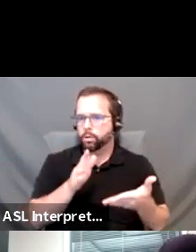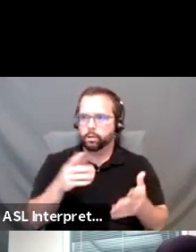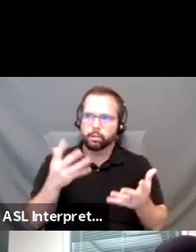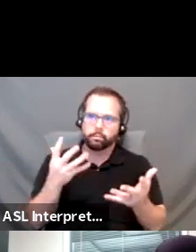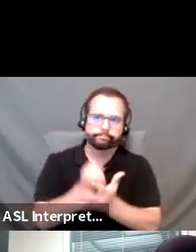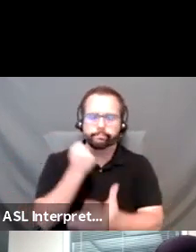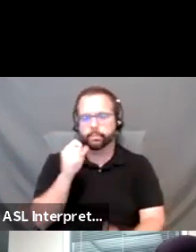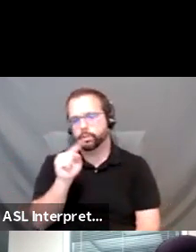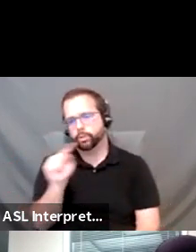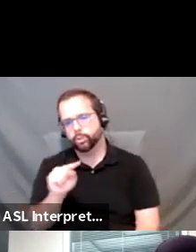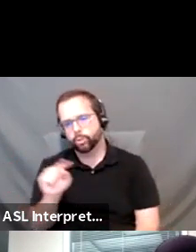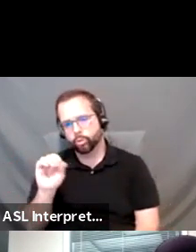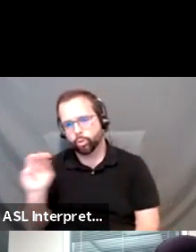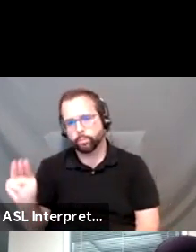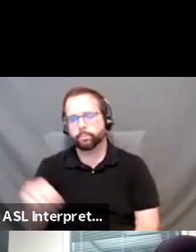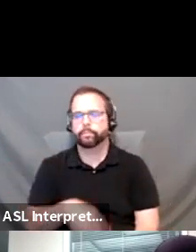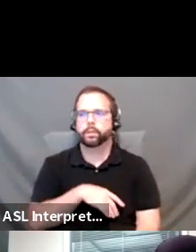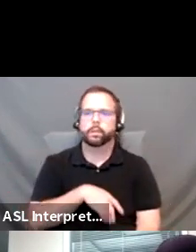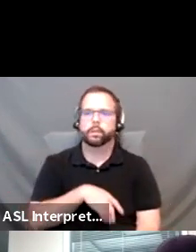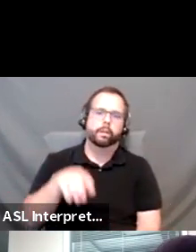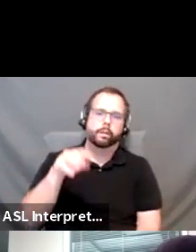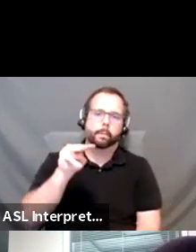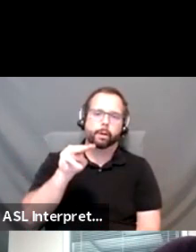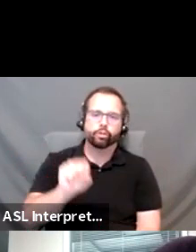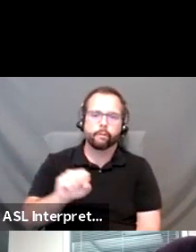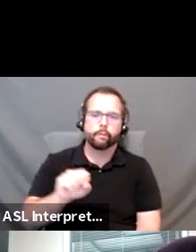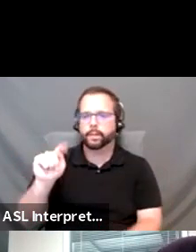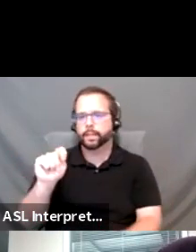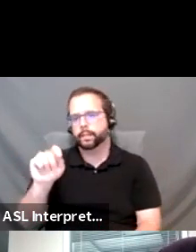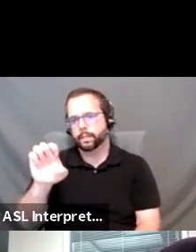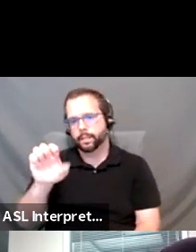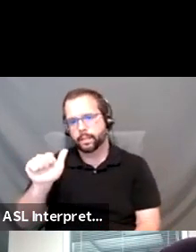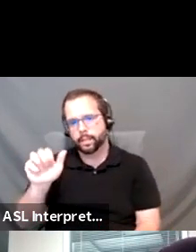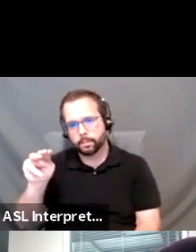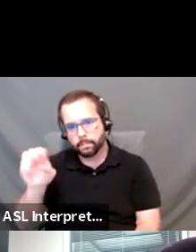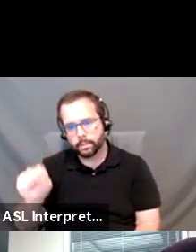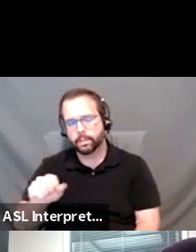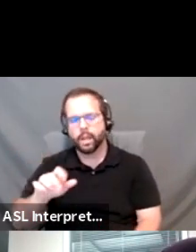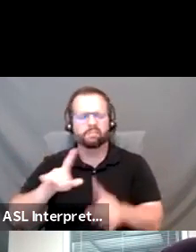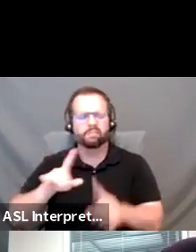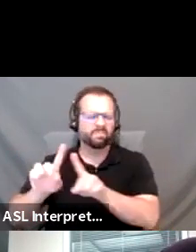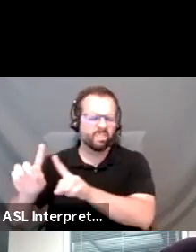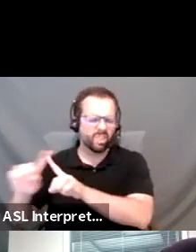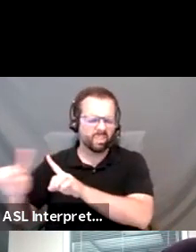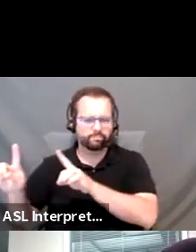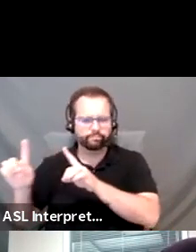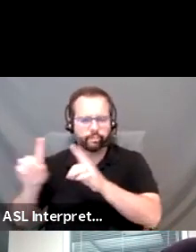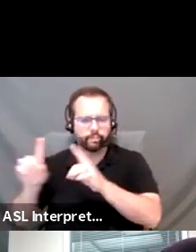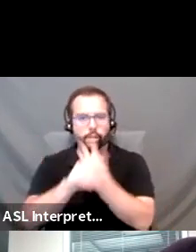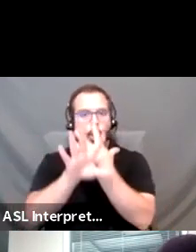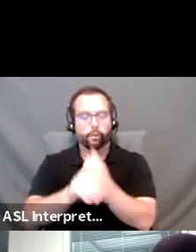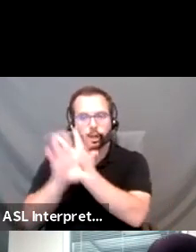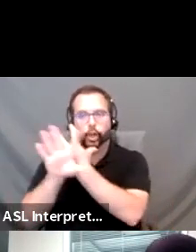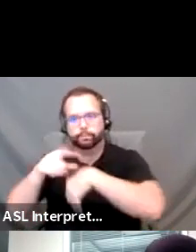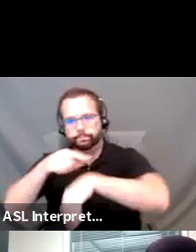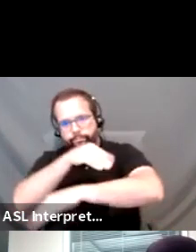Teams, um, and other video platforms. We've been able to use these video platforms,